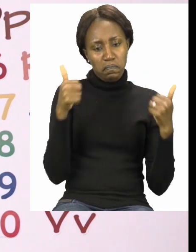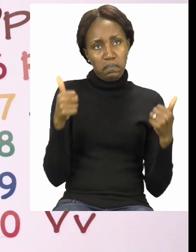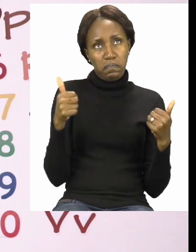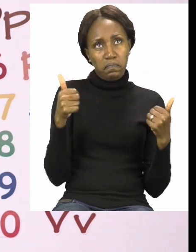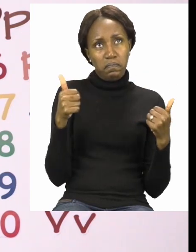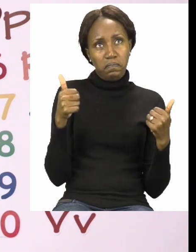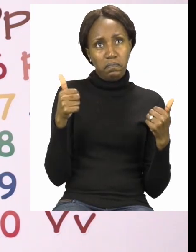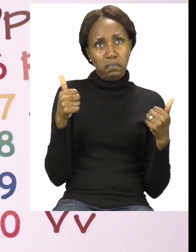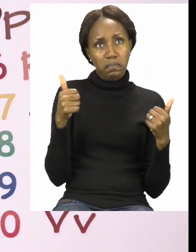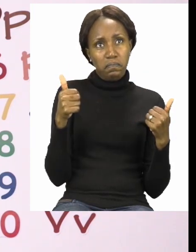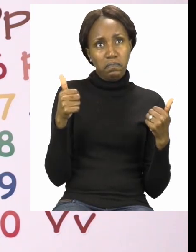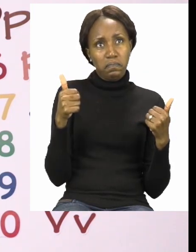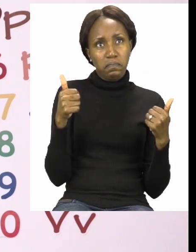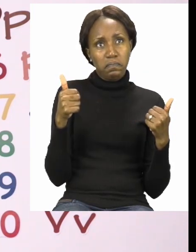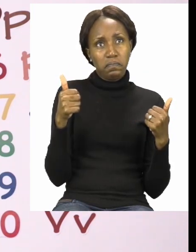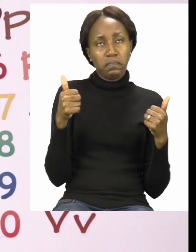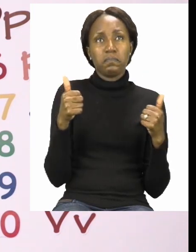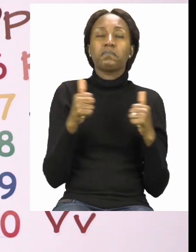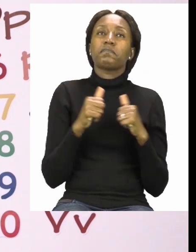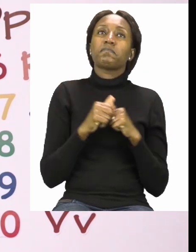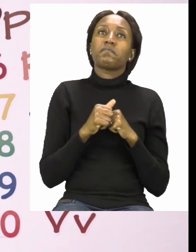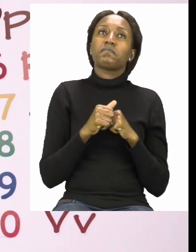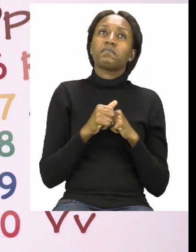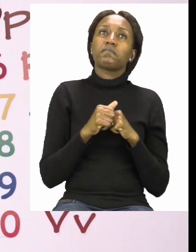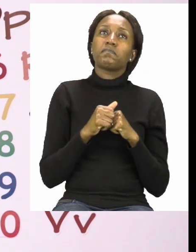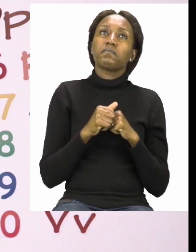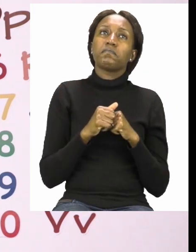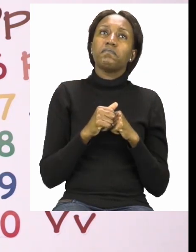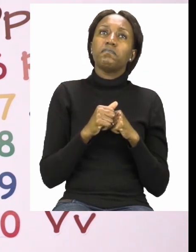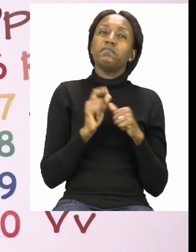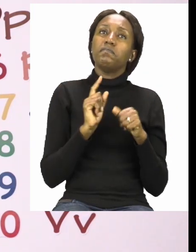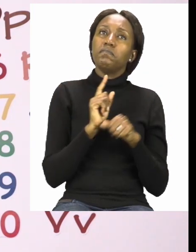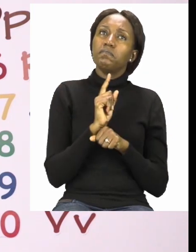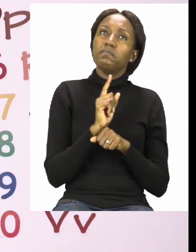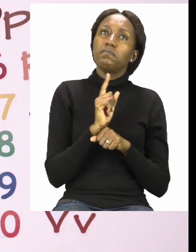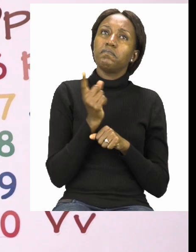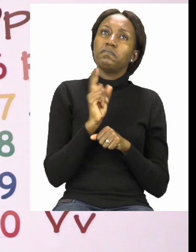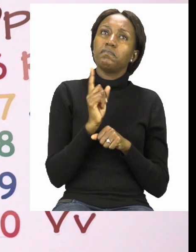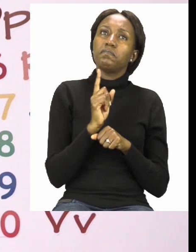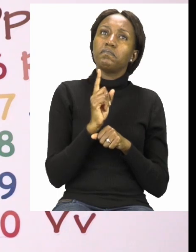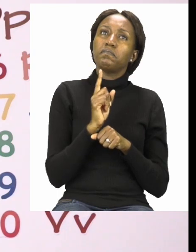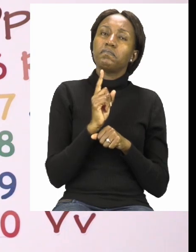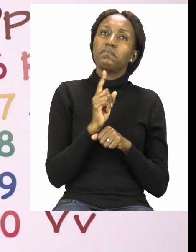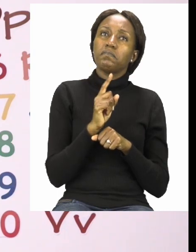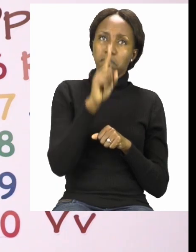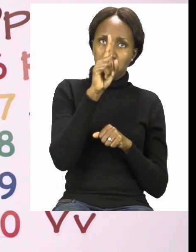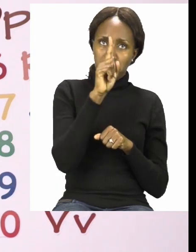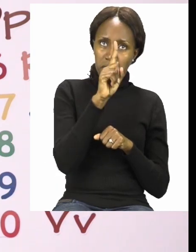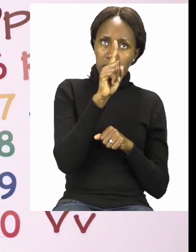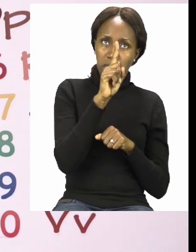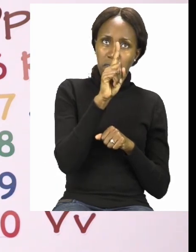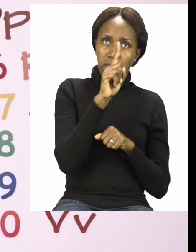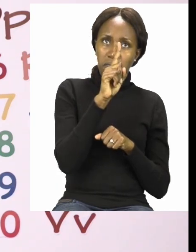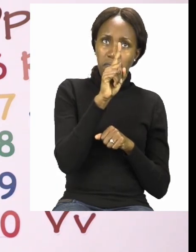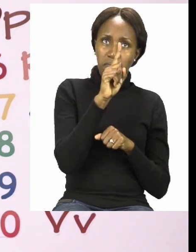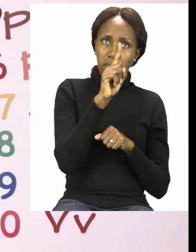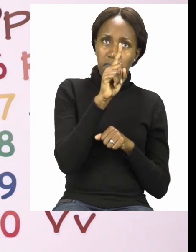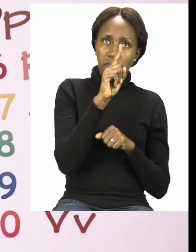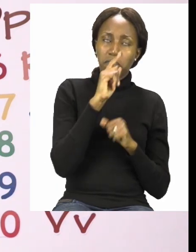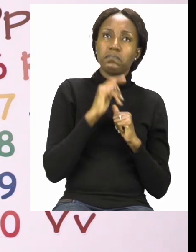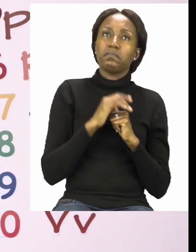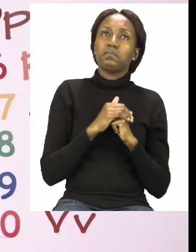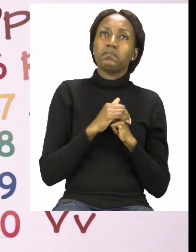The first one that we're going to put, the first digit, is the 1. So 1 is going to sit